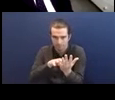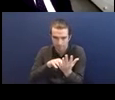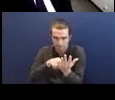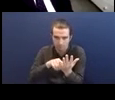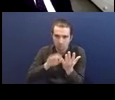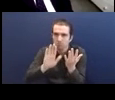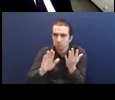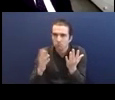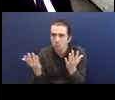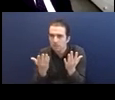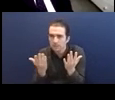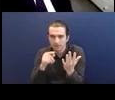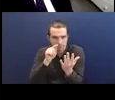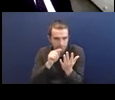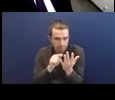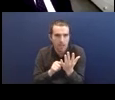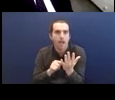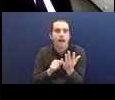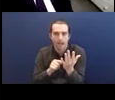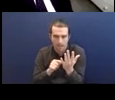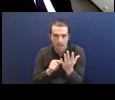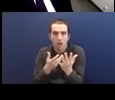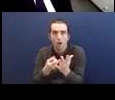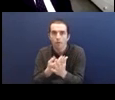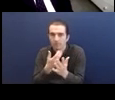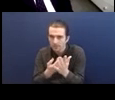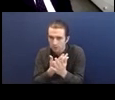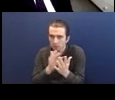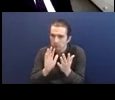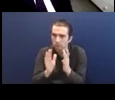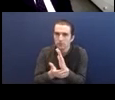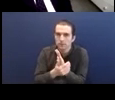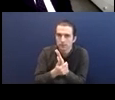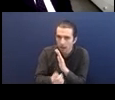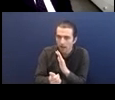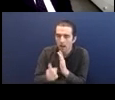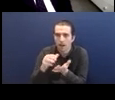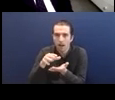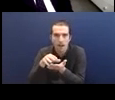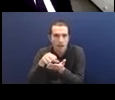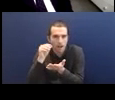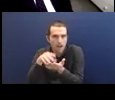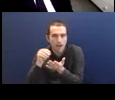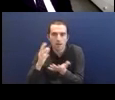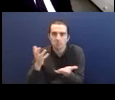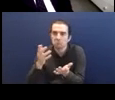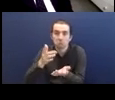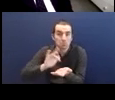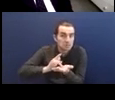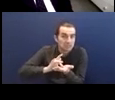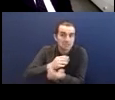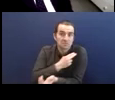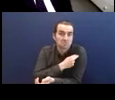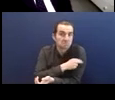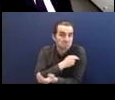to the school where the child will be attending grade 5 to. That is, we move the whole